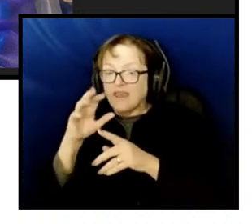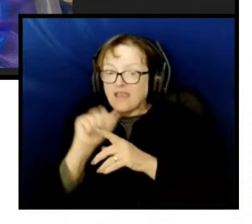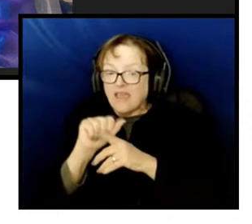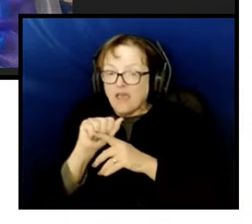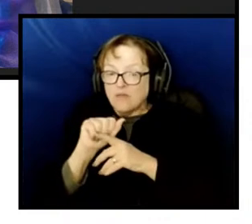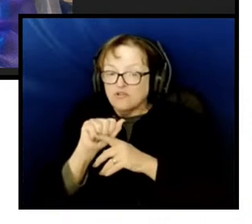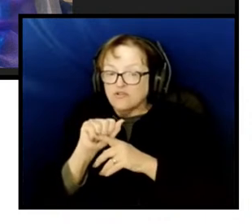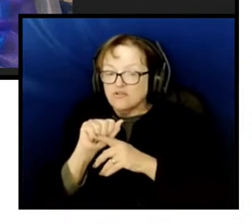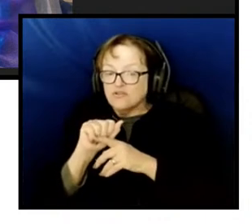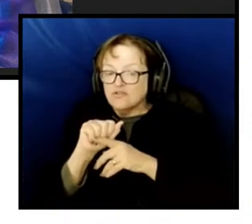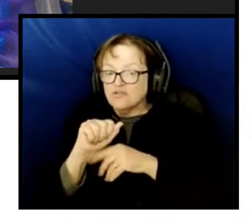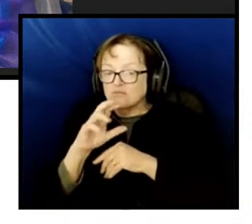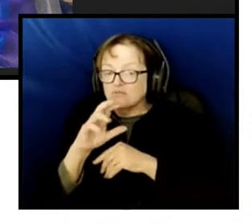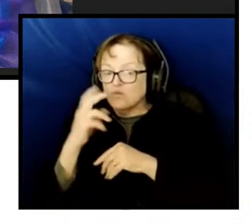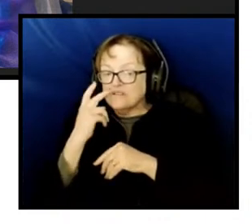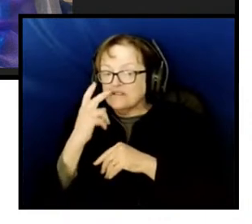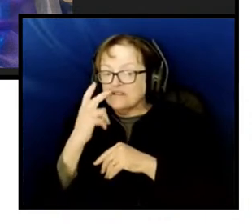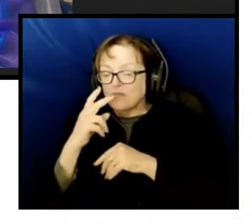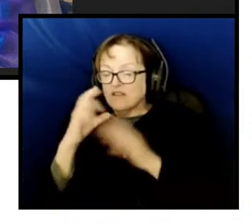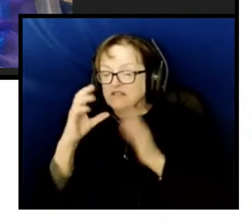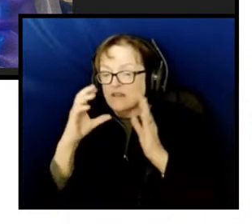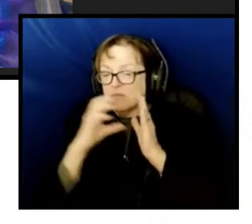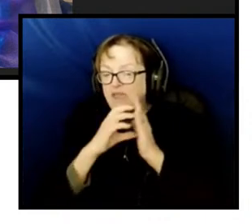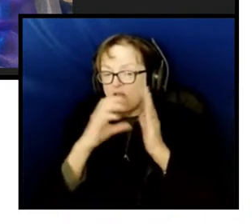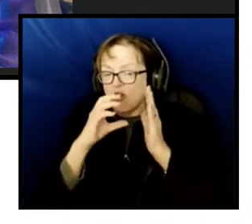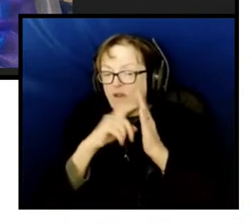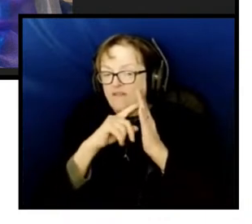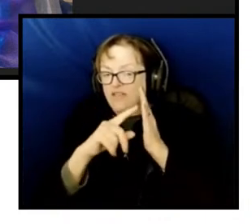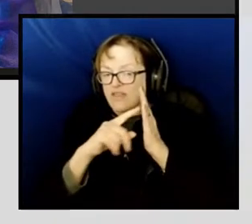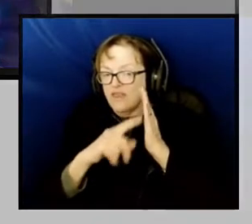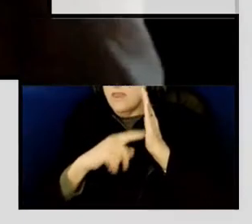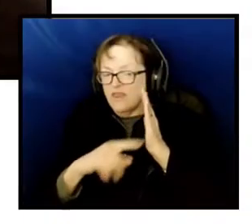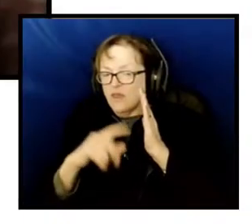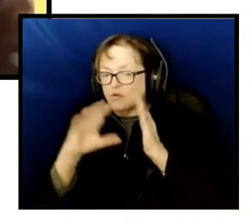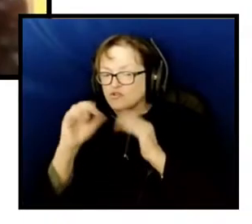think of the minor arcana as the paragraphs in those chapters.